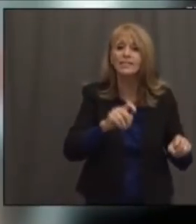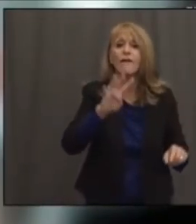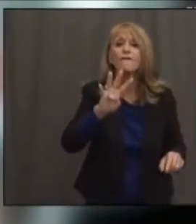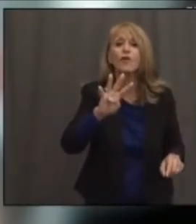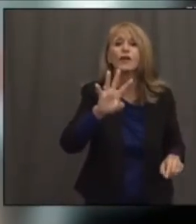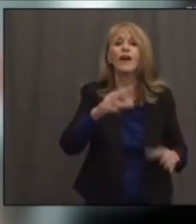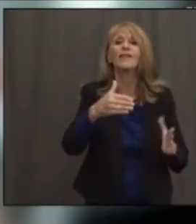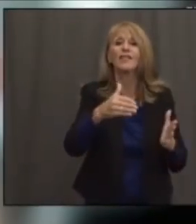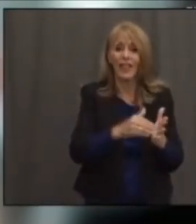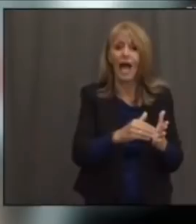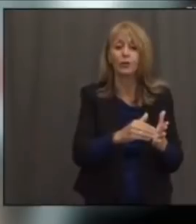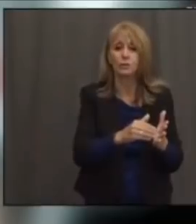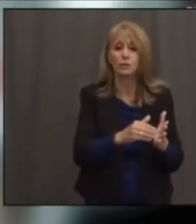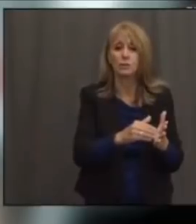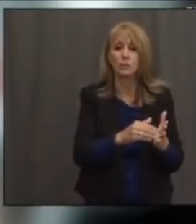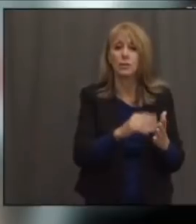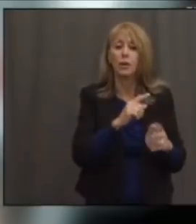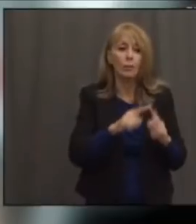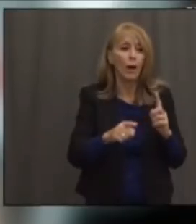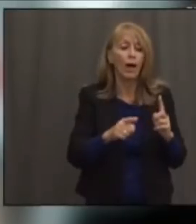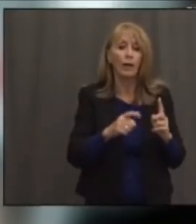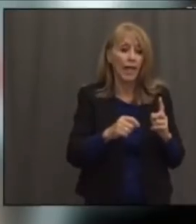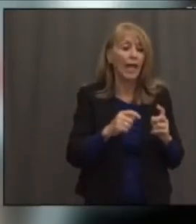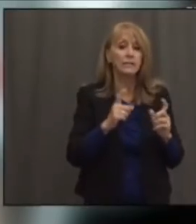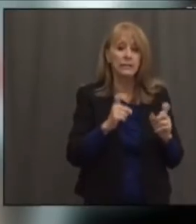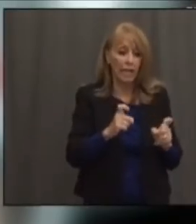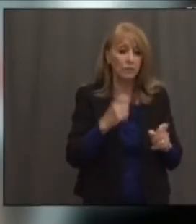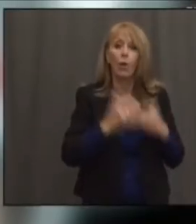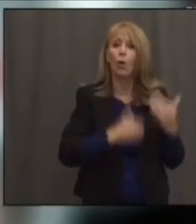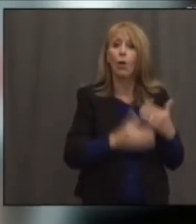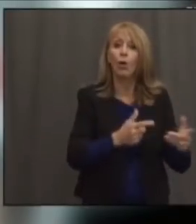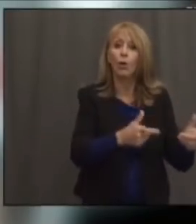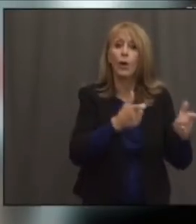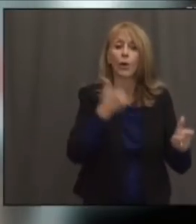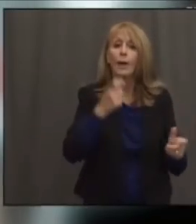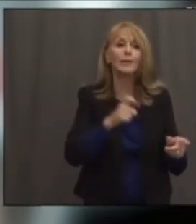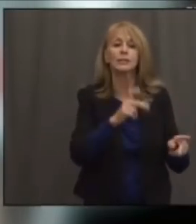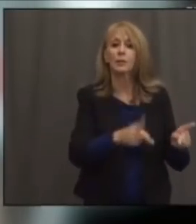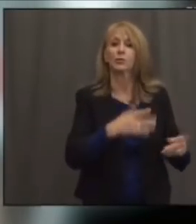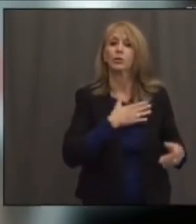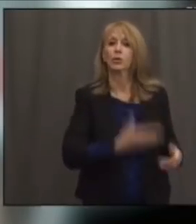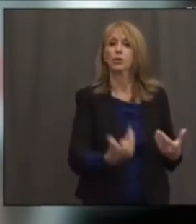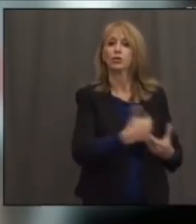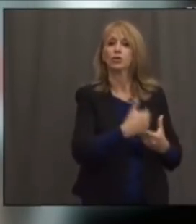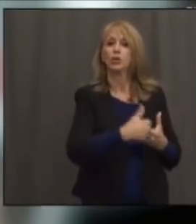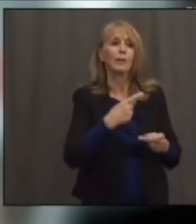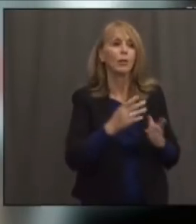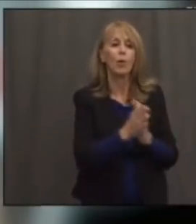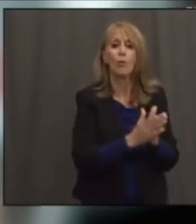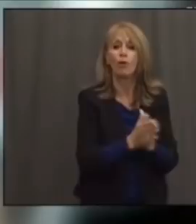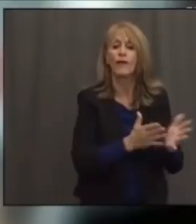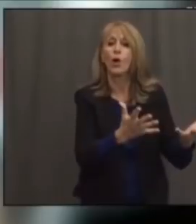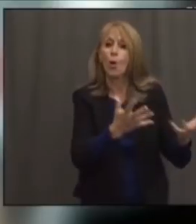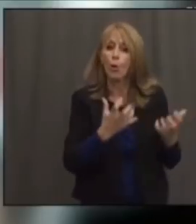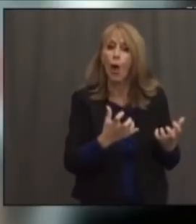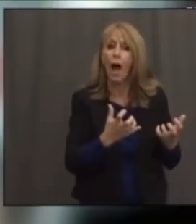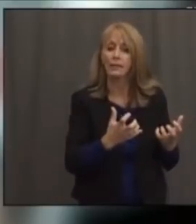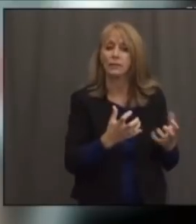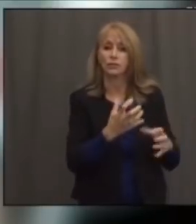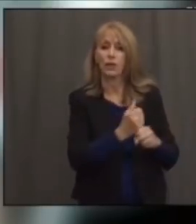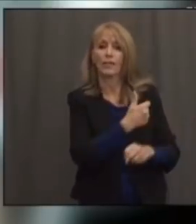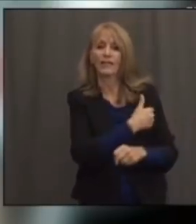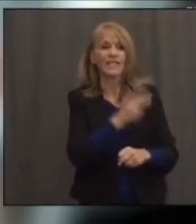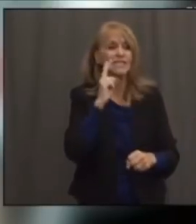enormous outcome studies, but they went quickly. And why did they go quickly? Because they enrolled fast, because people were motivated to get into these trials.